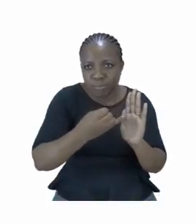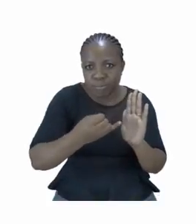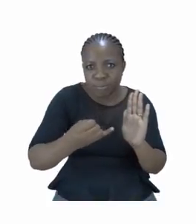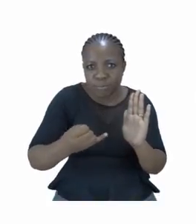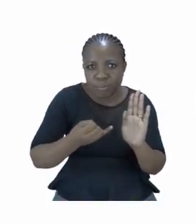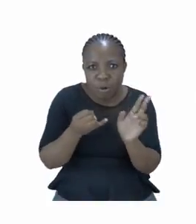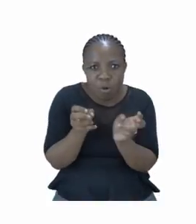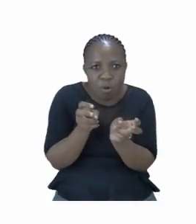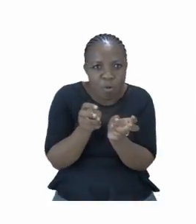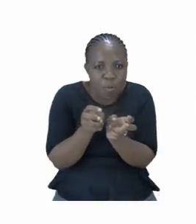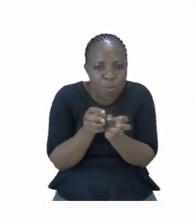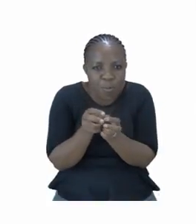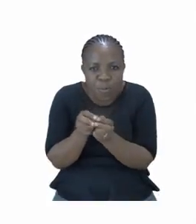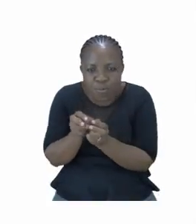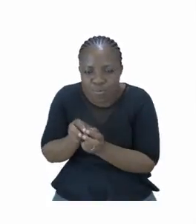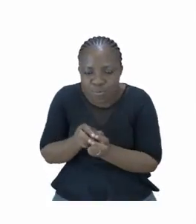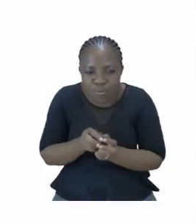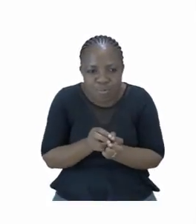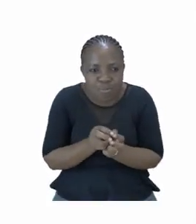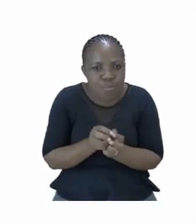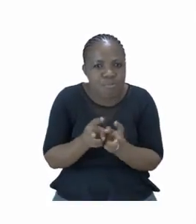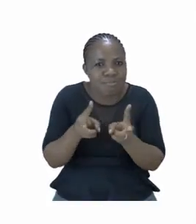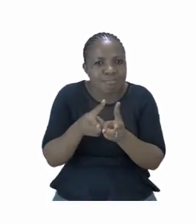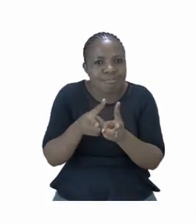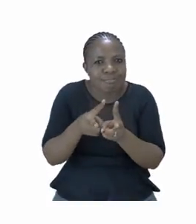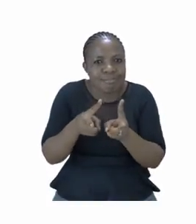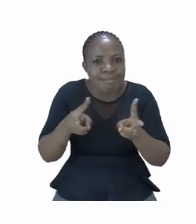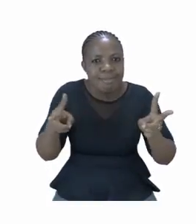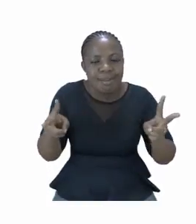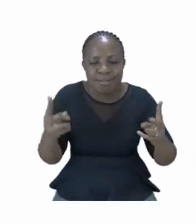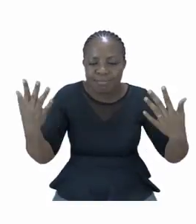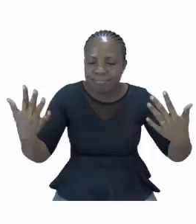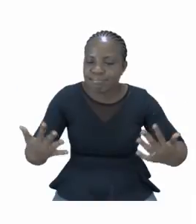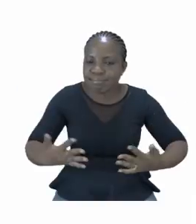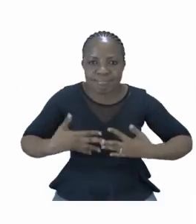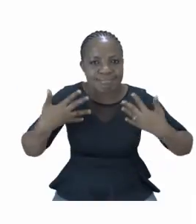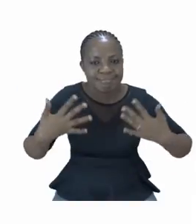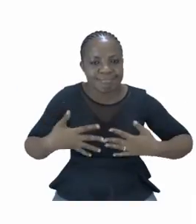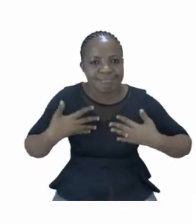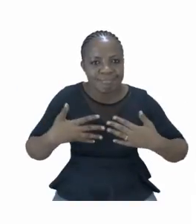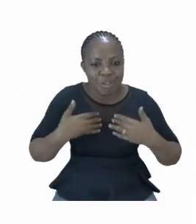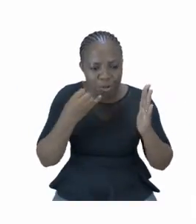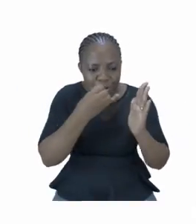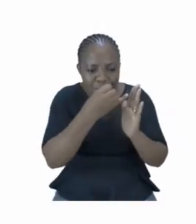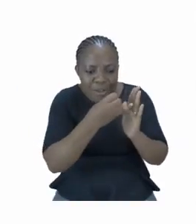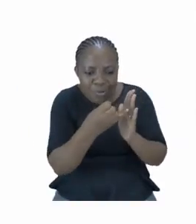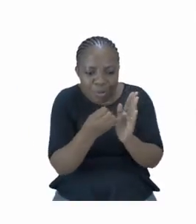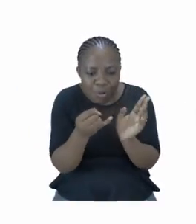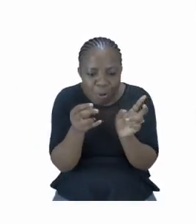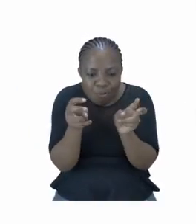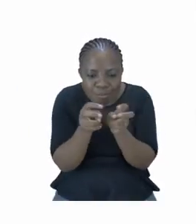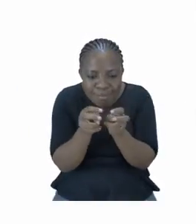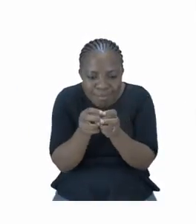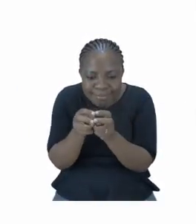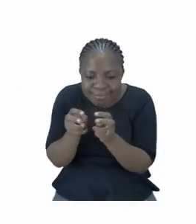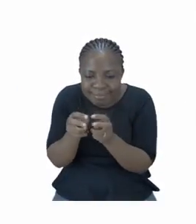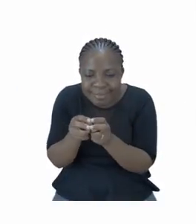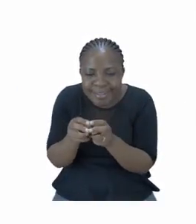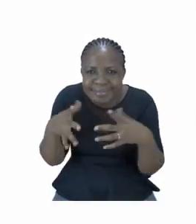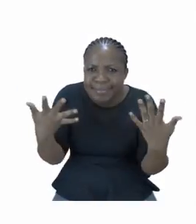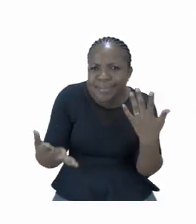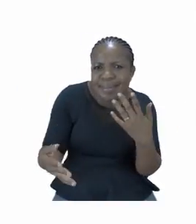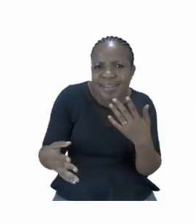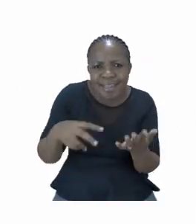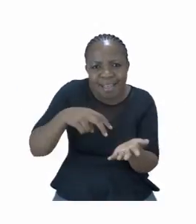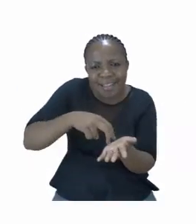you need to show some mice that are very happy. Maybe they are smiling, maybe they are